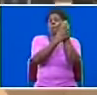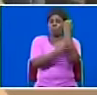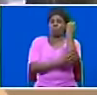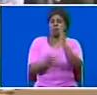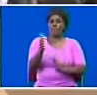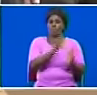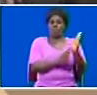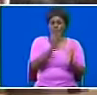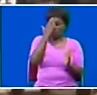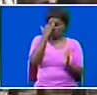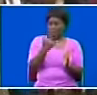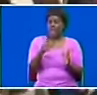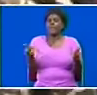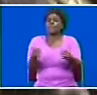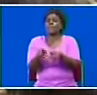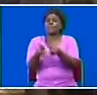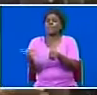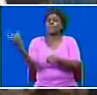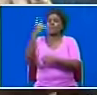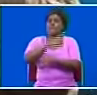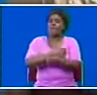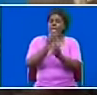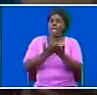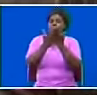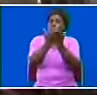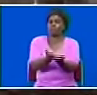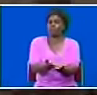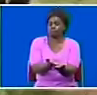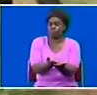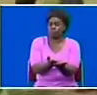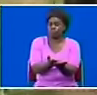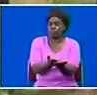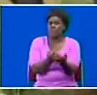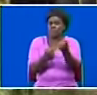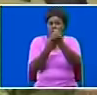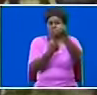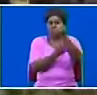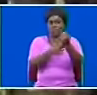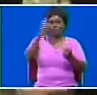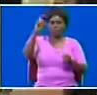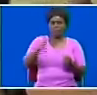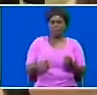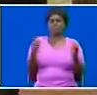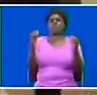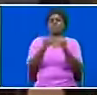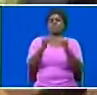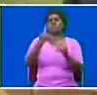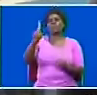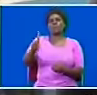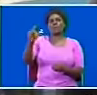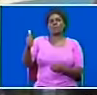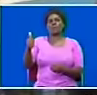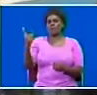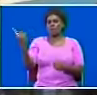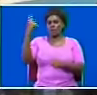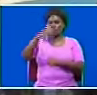two front runners presented their papers barely 30 minutes from each other and their supporters were bound to run into one another. A day